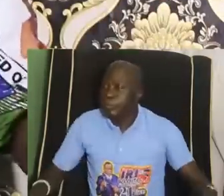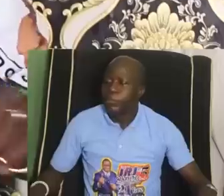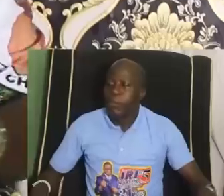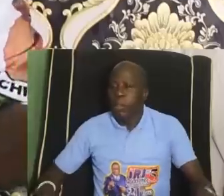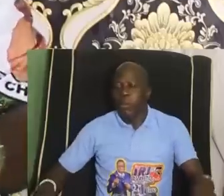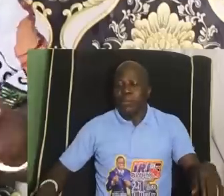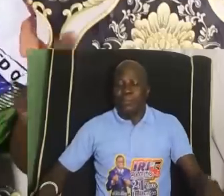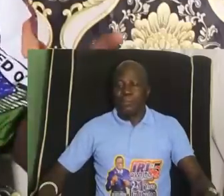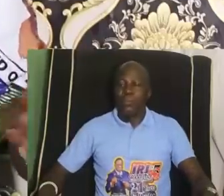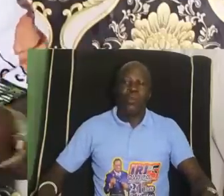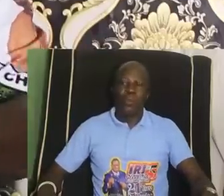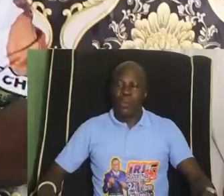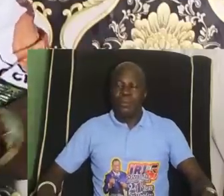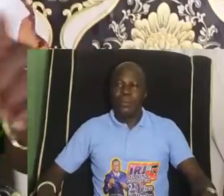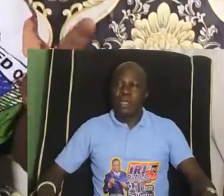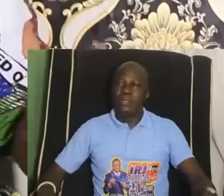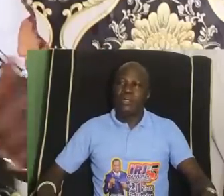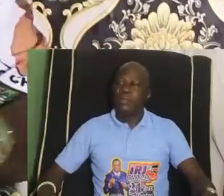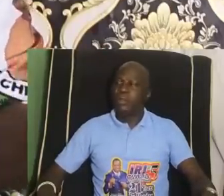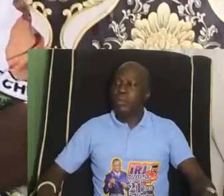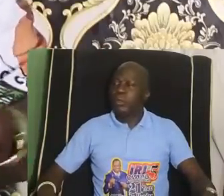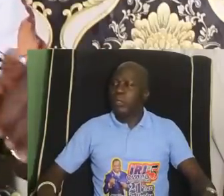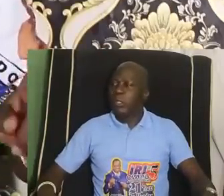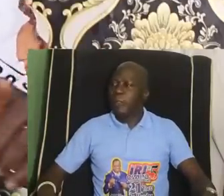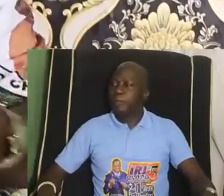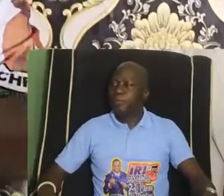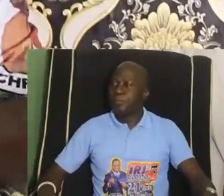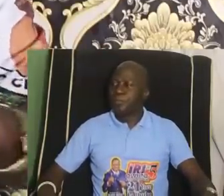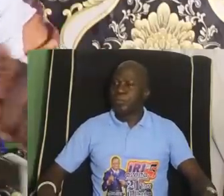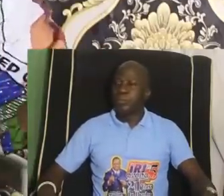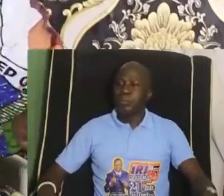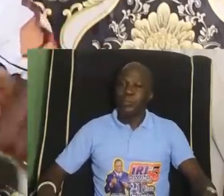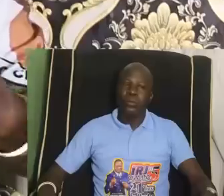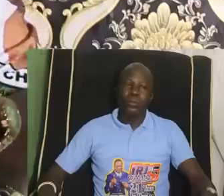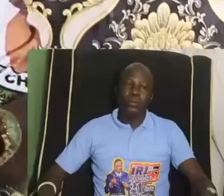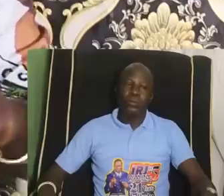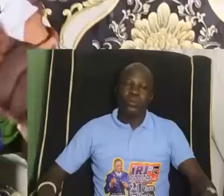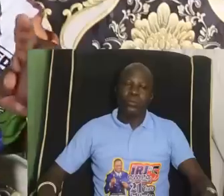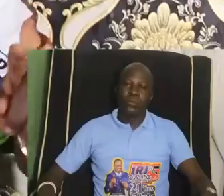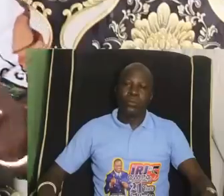Oh, yes, that's all for us.